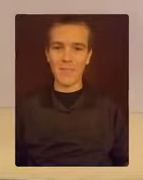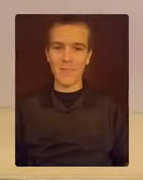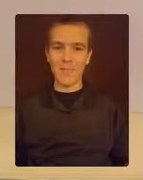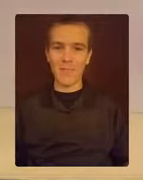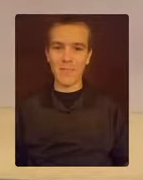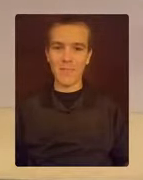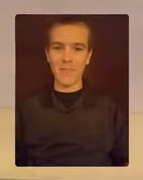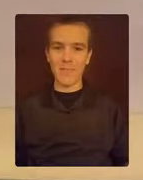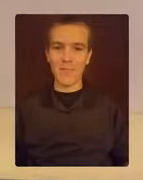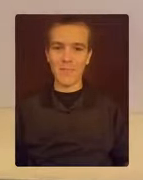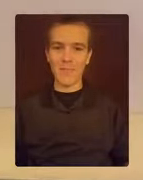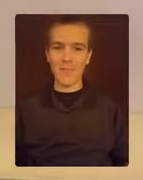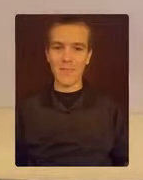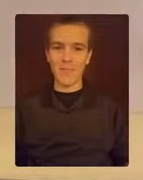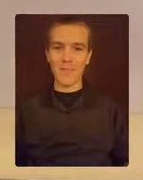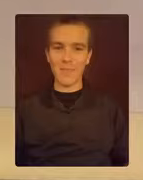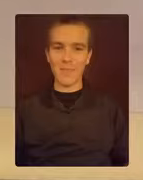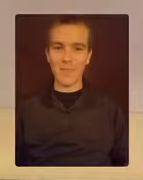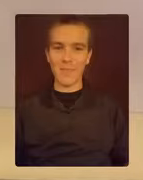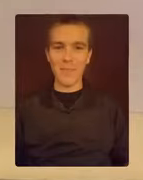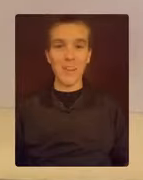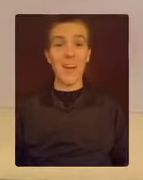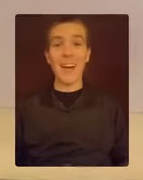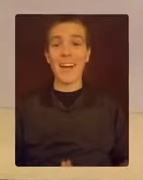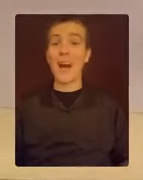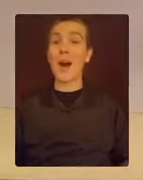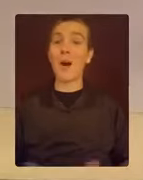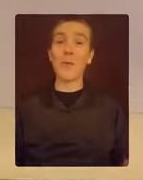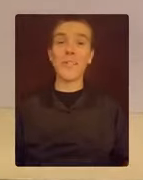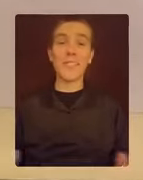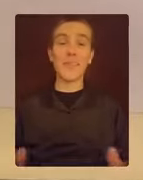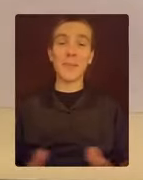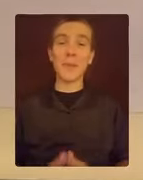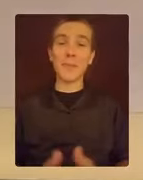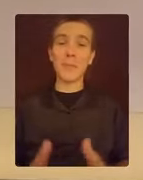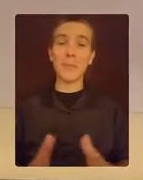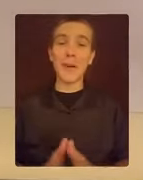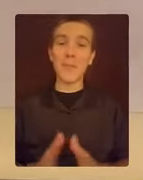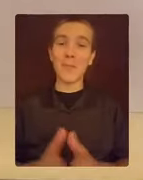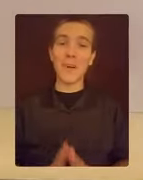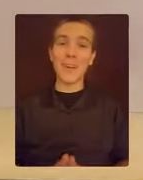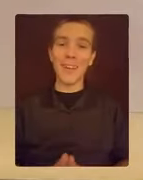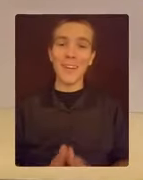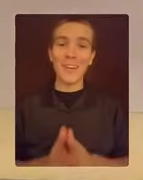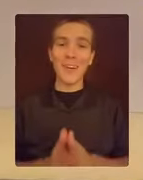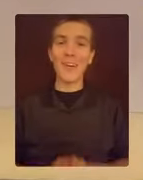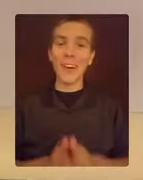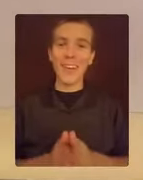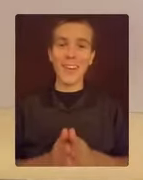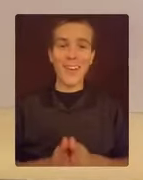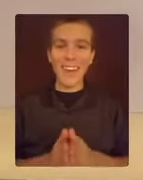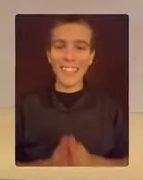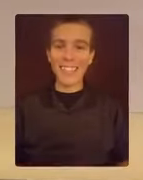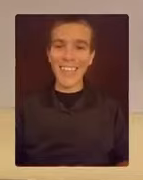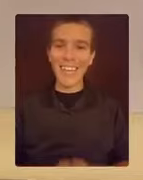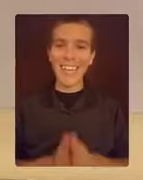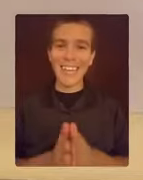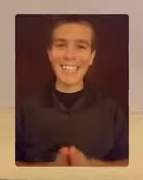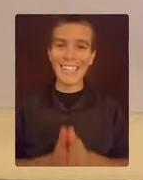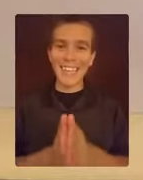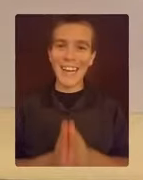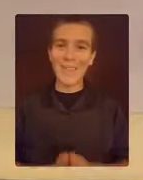last words you'd like to leave with the audience? Hey, I always tell people, no matter what, I gotta say